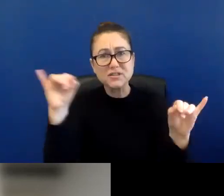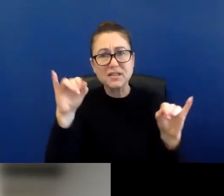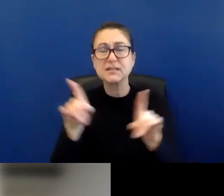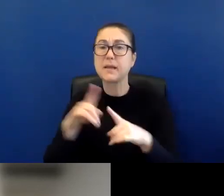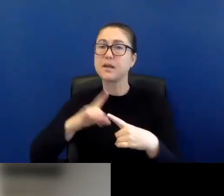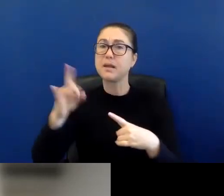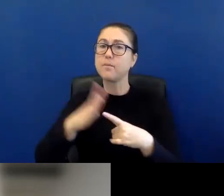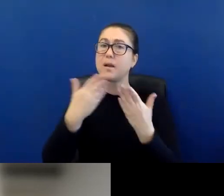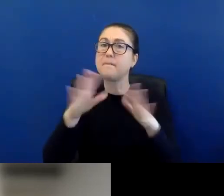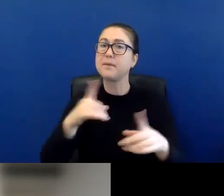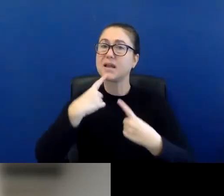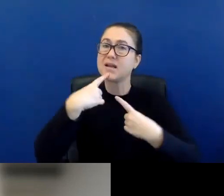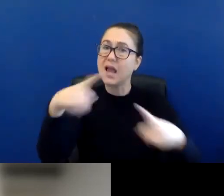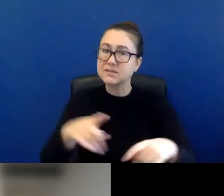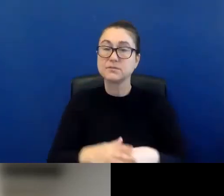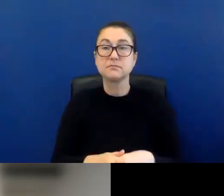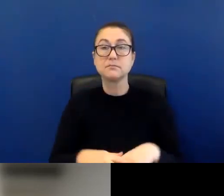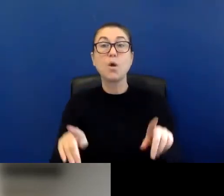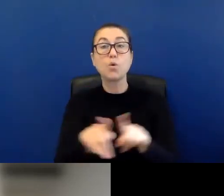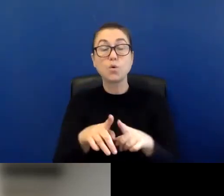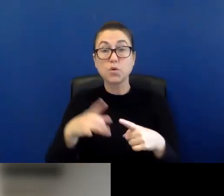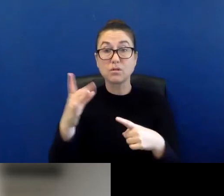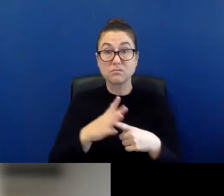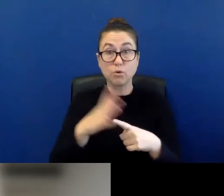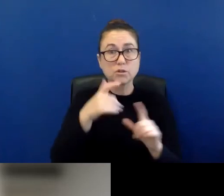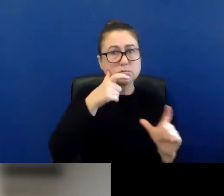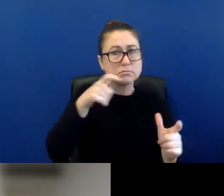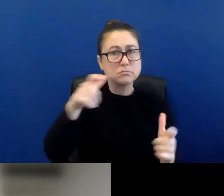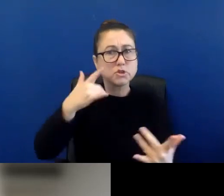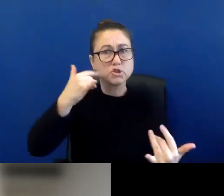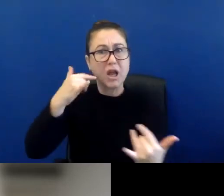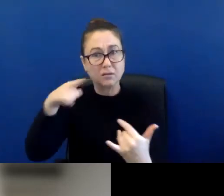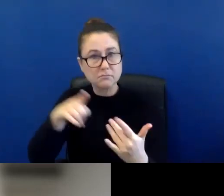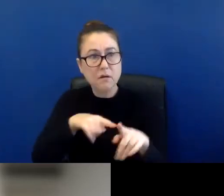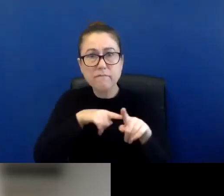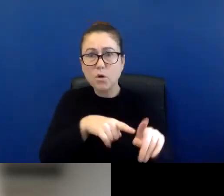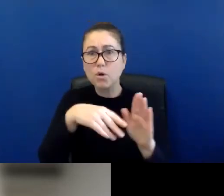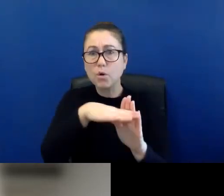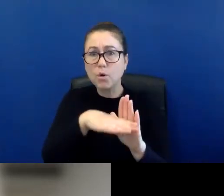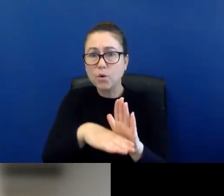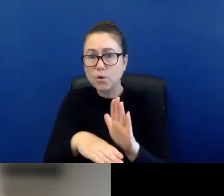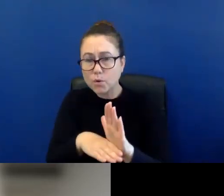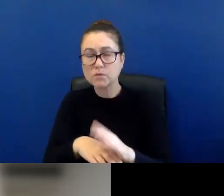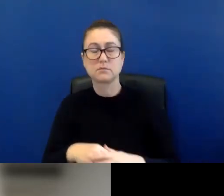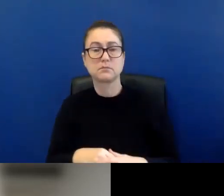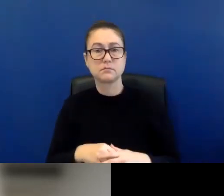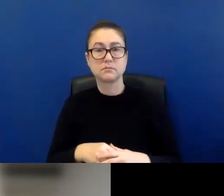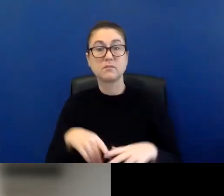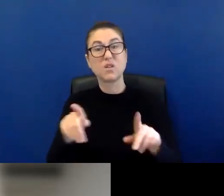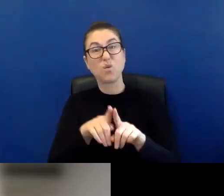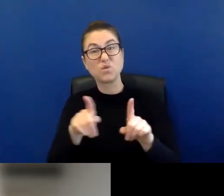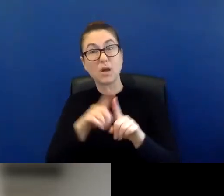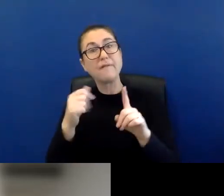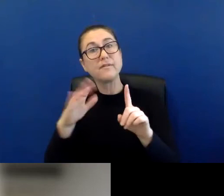announcements, and better monitoring of compliance with accessibility requirements and voluntary targets for the distribution of